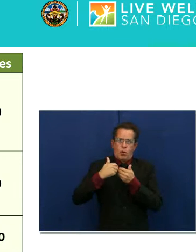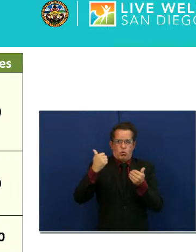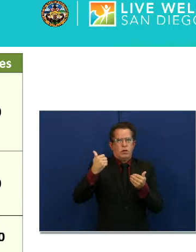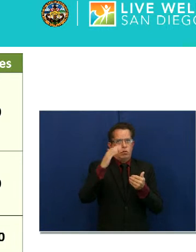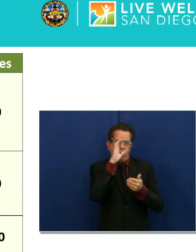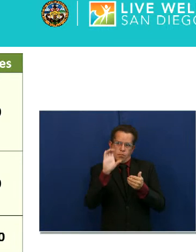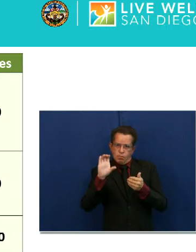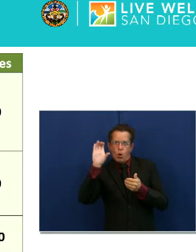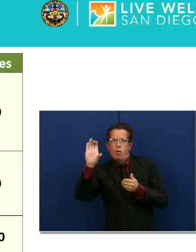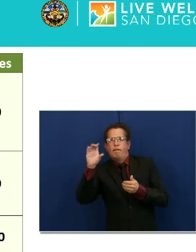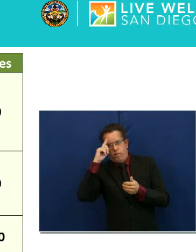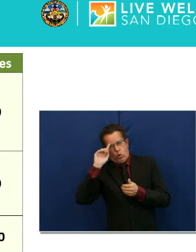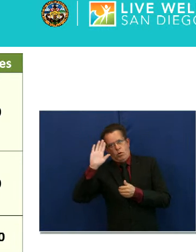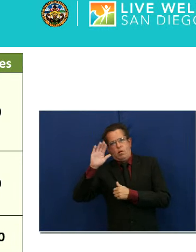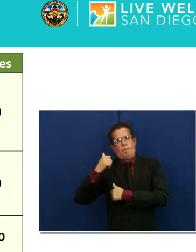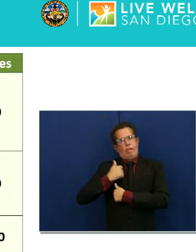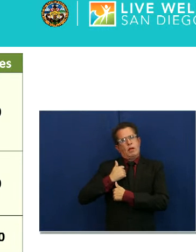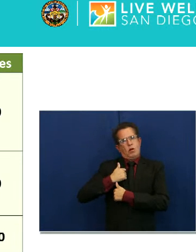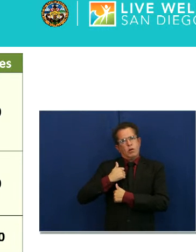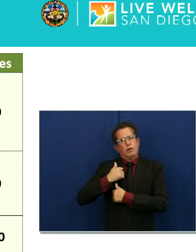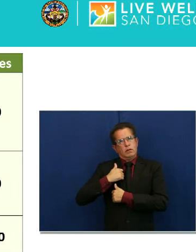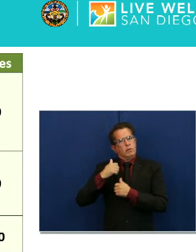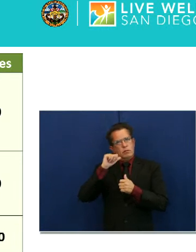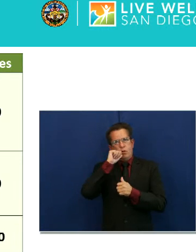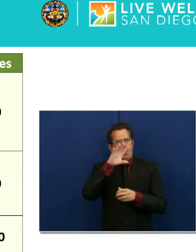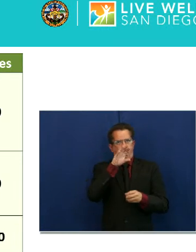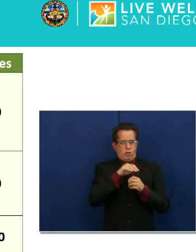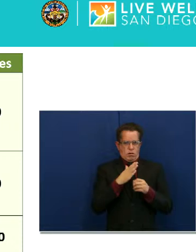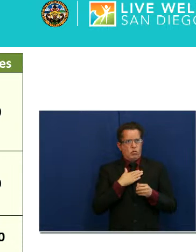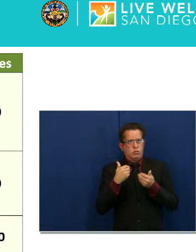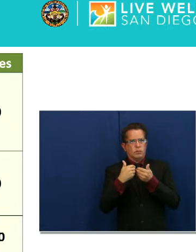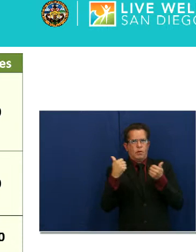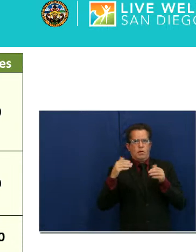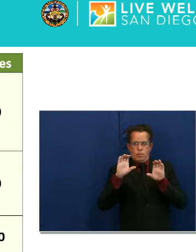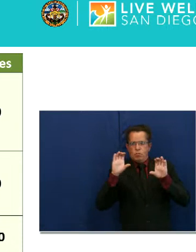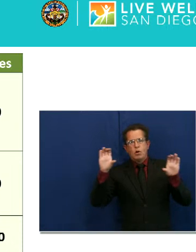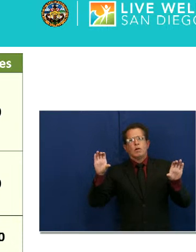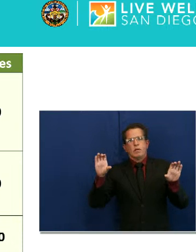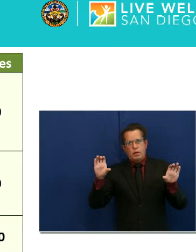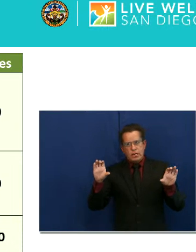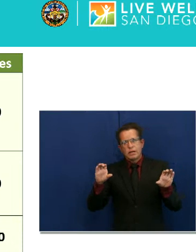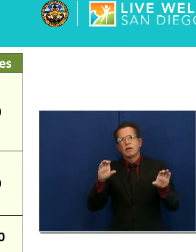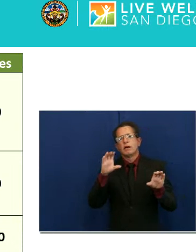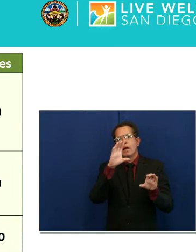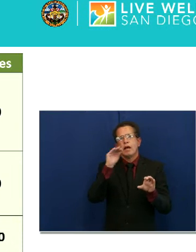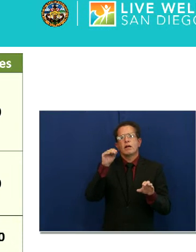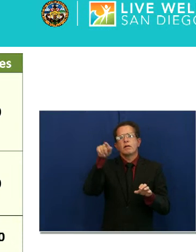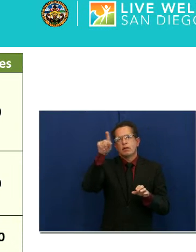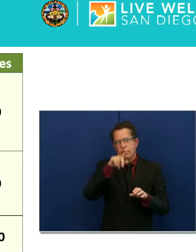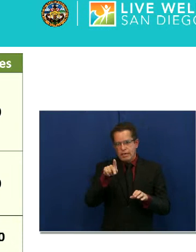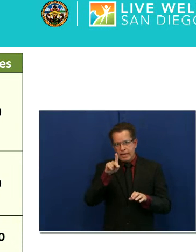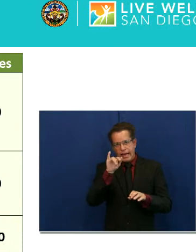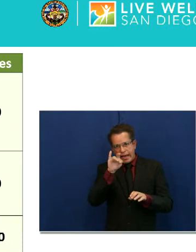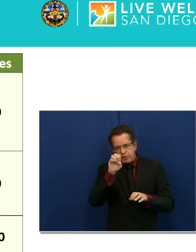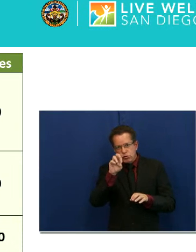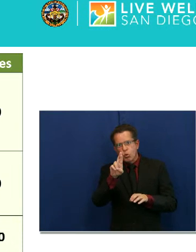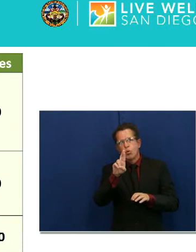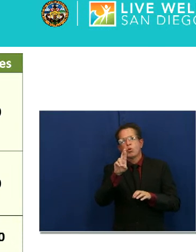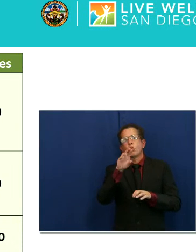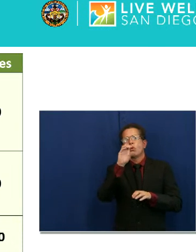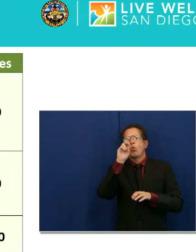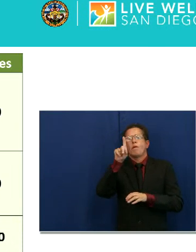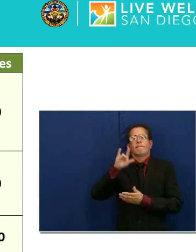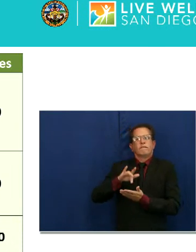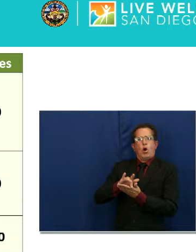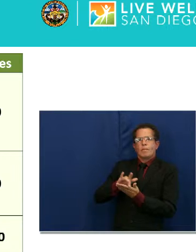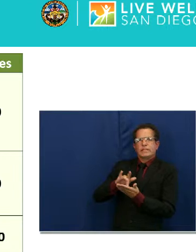supplies or military supplies of vaccines, do not include multi-county entities such as Kaiser or our